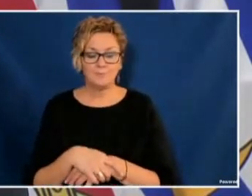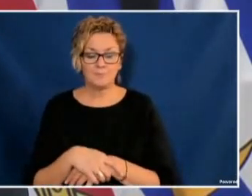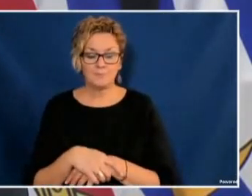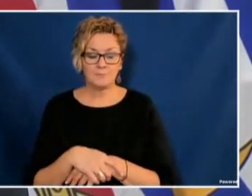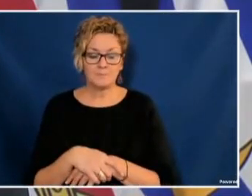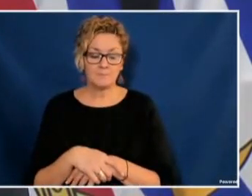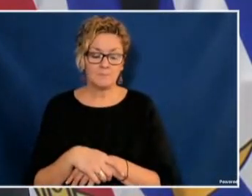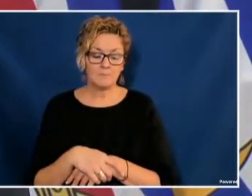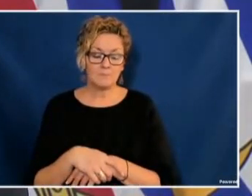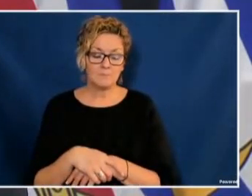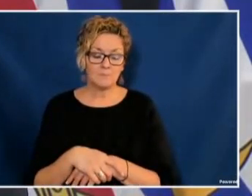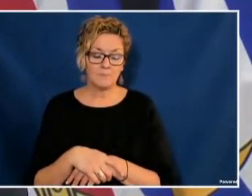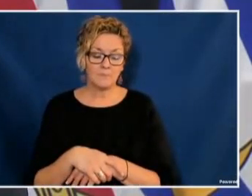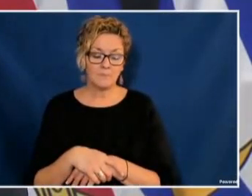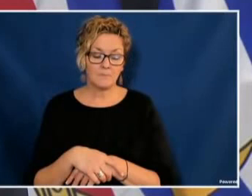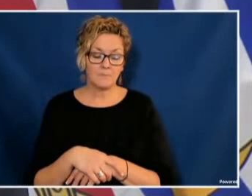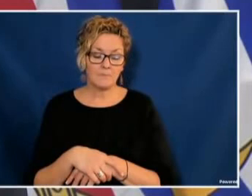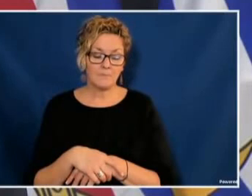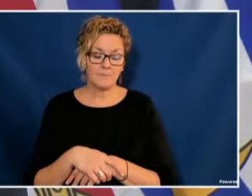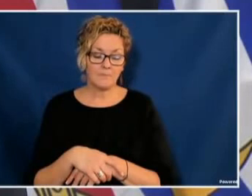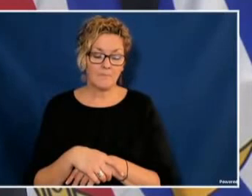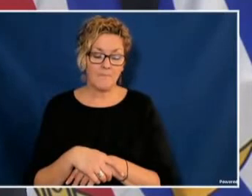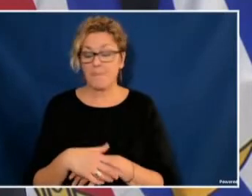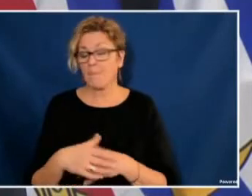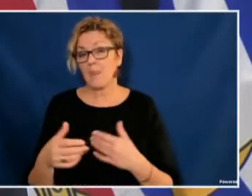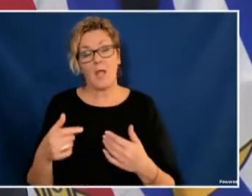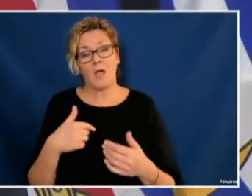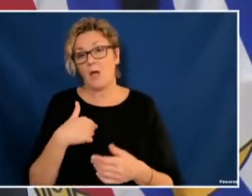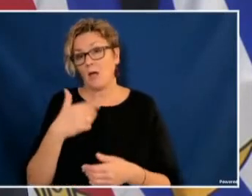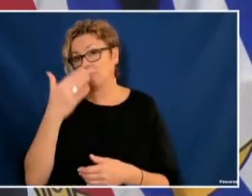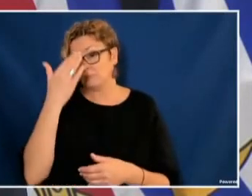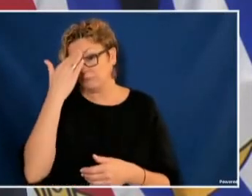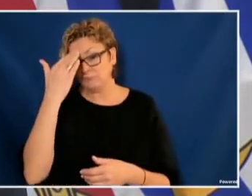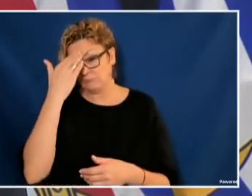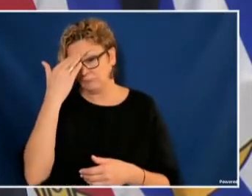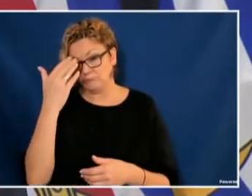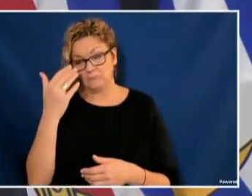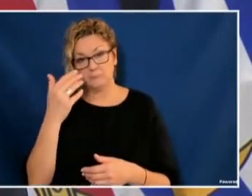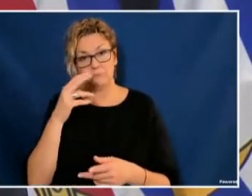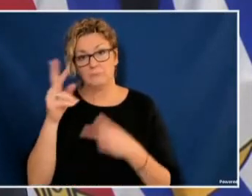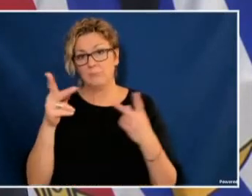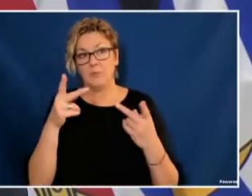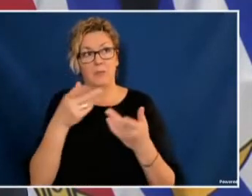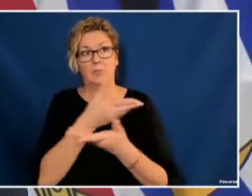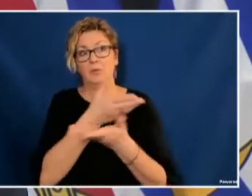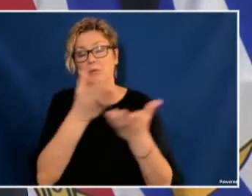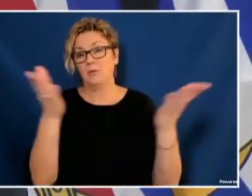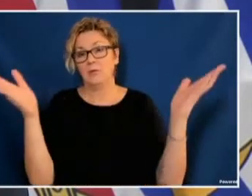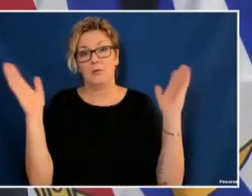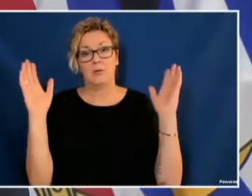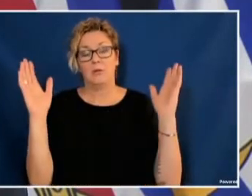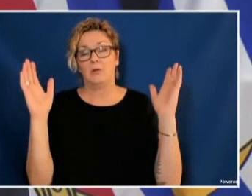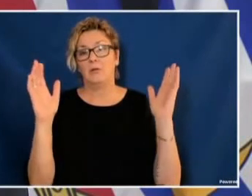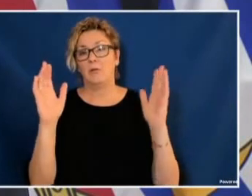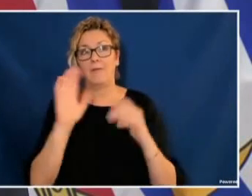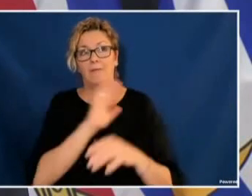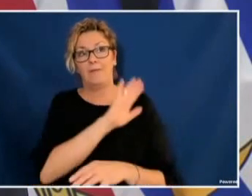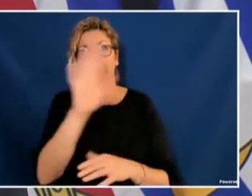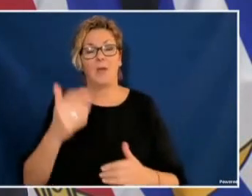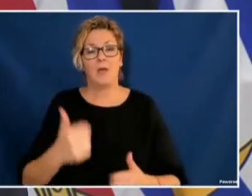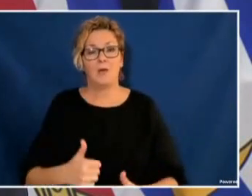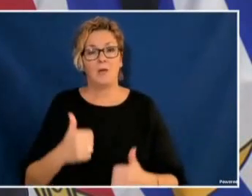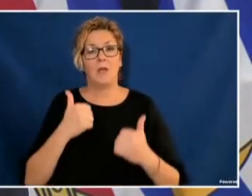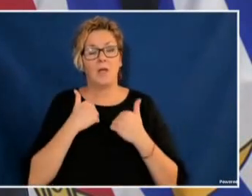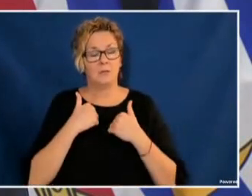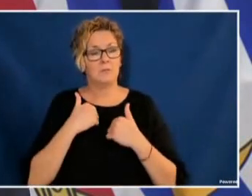répondre rapidement, parce qu'on a beaucoup d'affaires actuellement et je pense que s'il y a quelque chose à régler, il